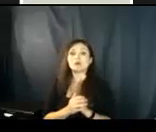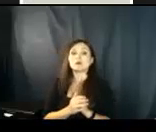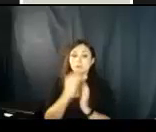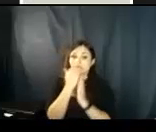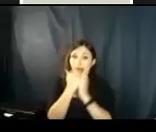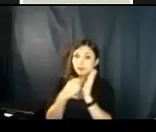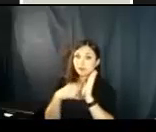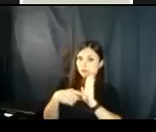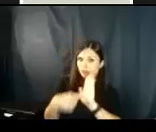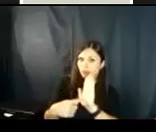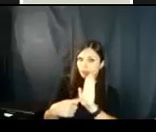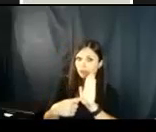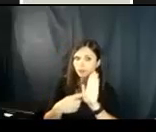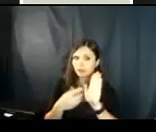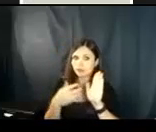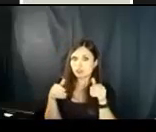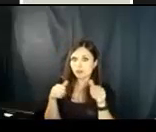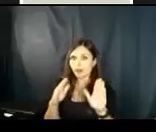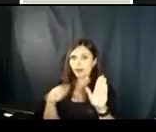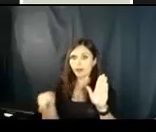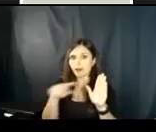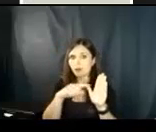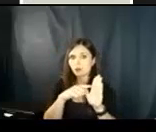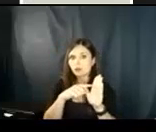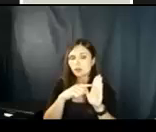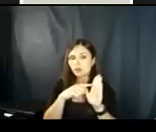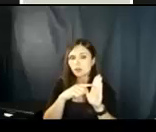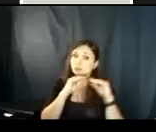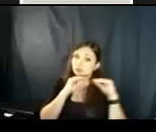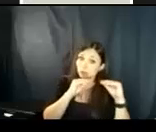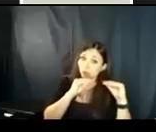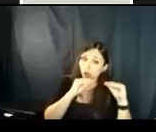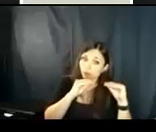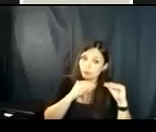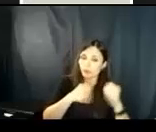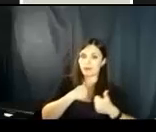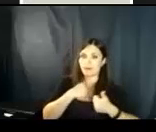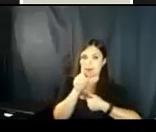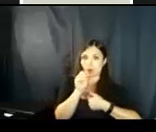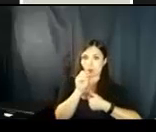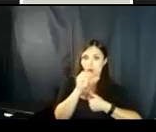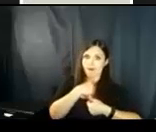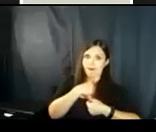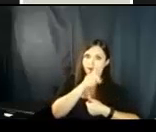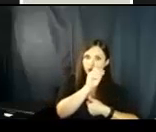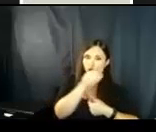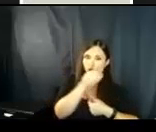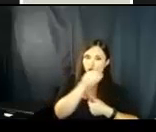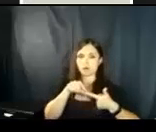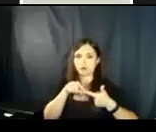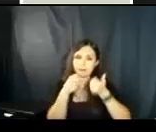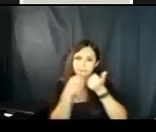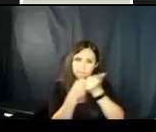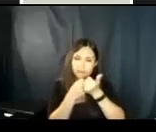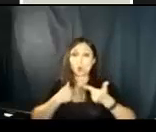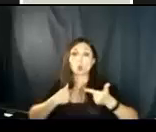to, so she taught the lesson on the I do, and then she reinforced the learning on